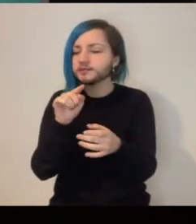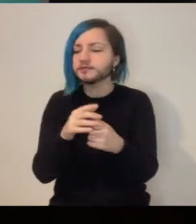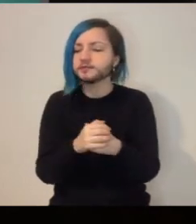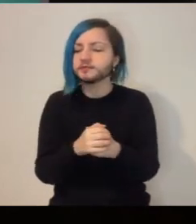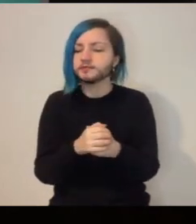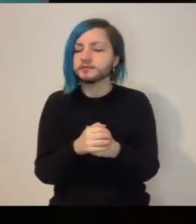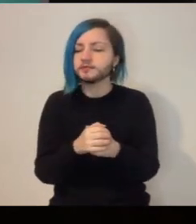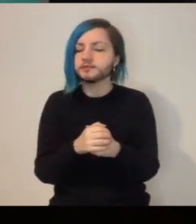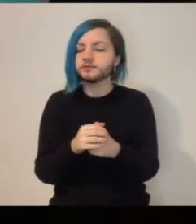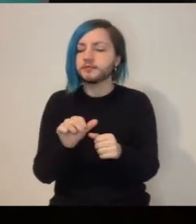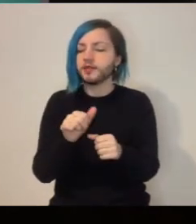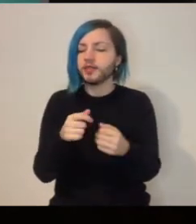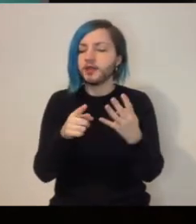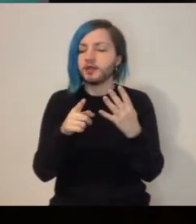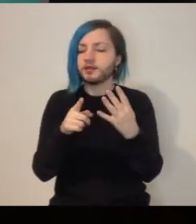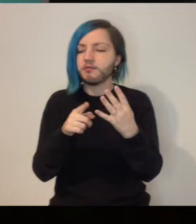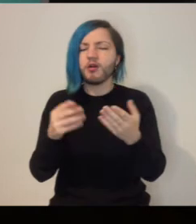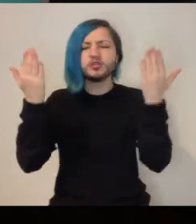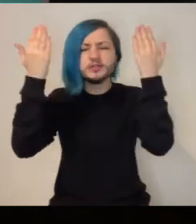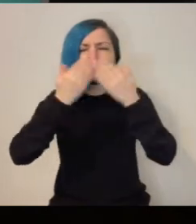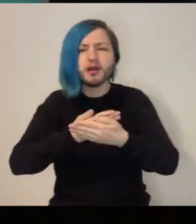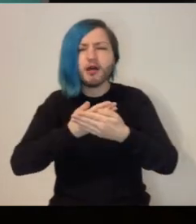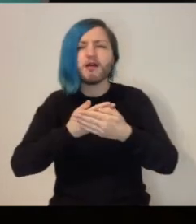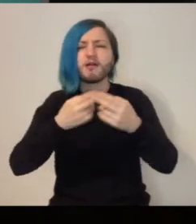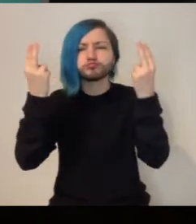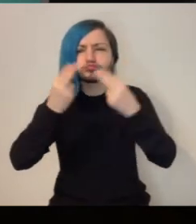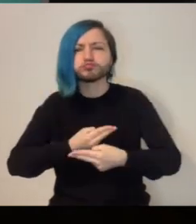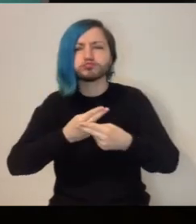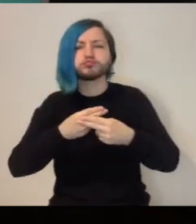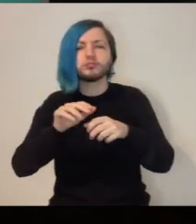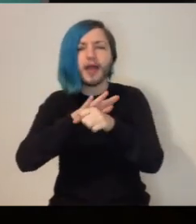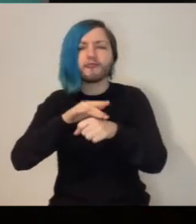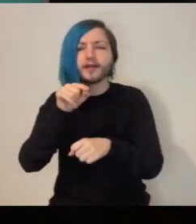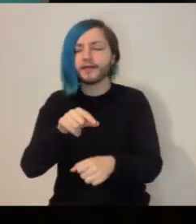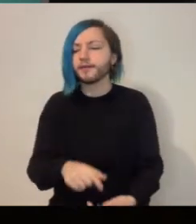to the next finger. And then there's a really dark little patch there.